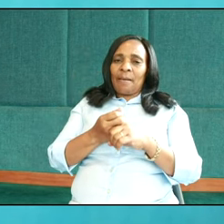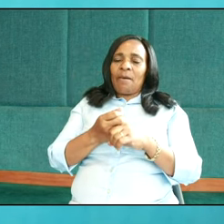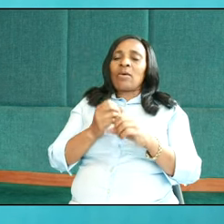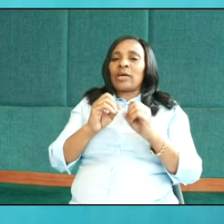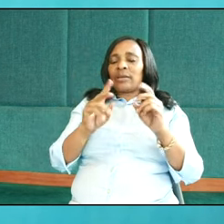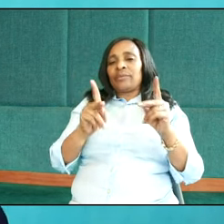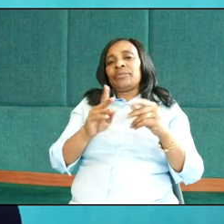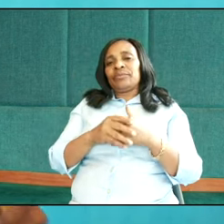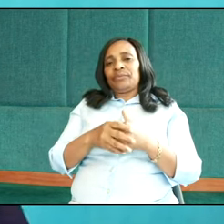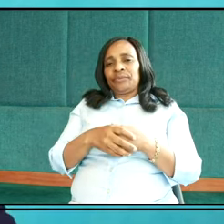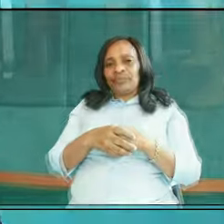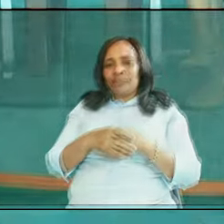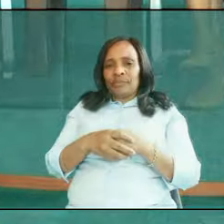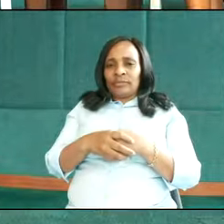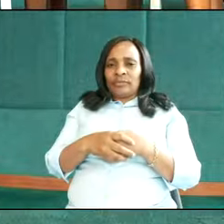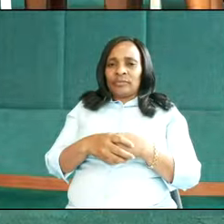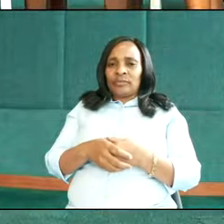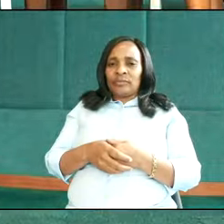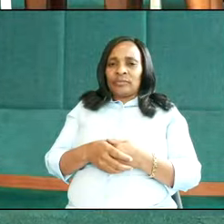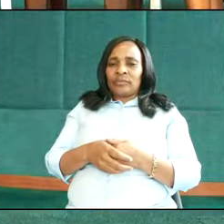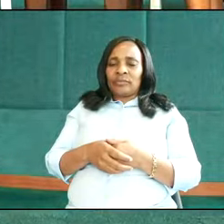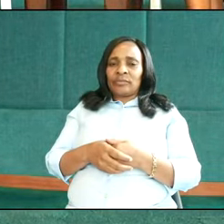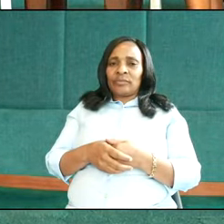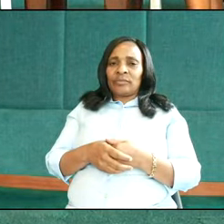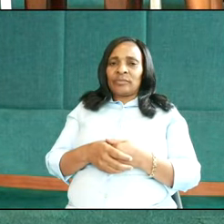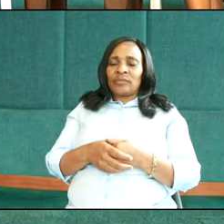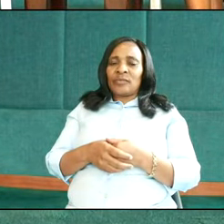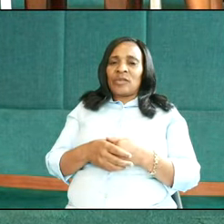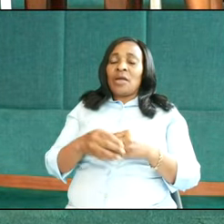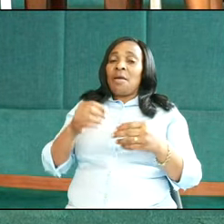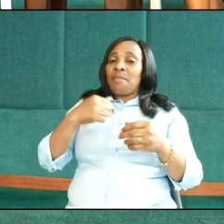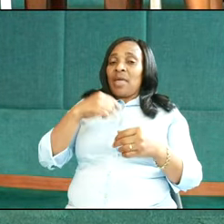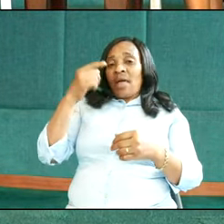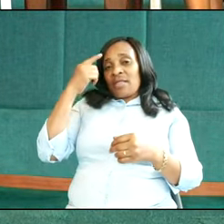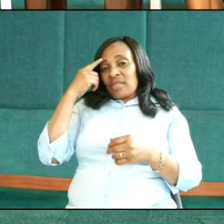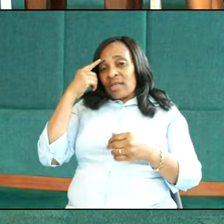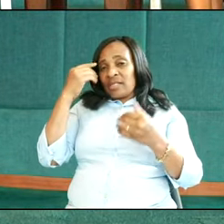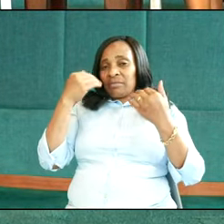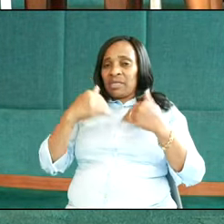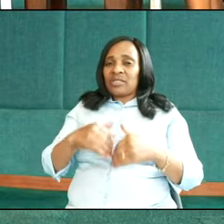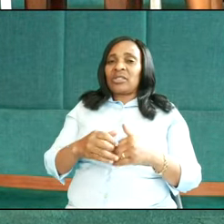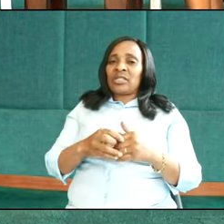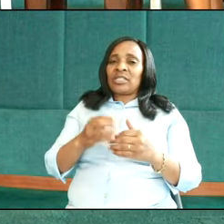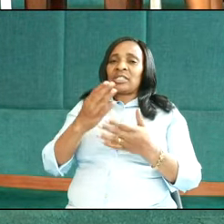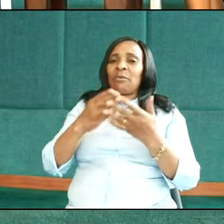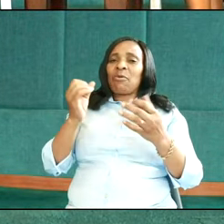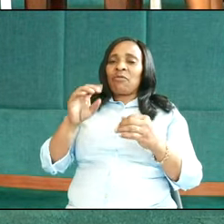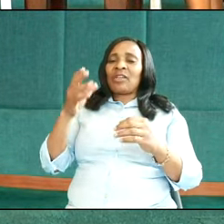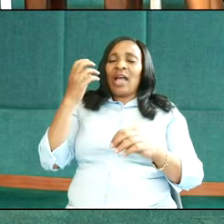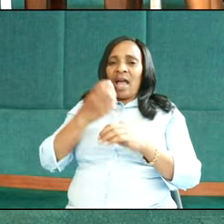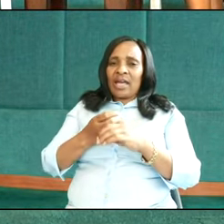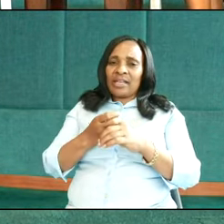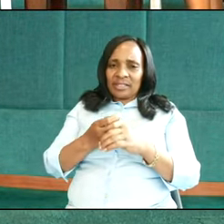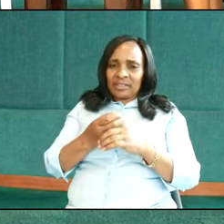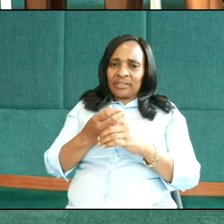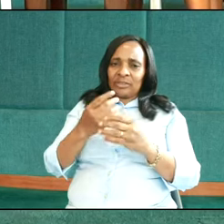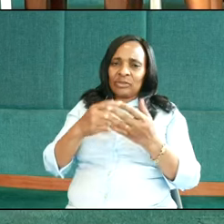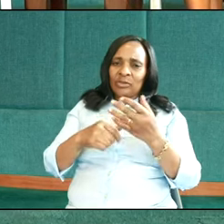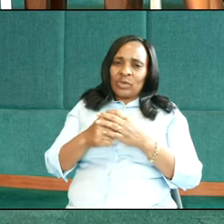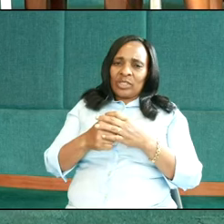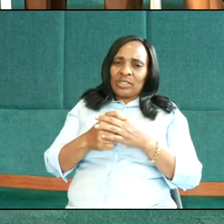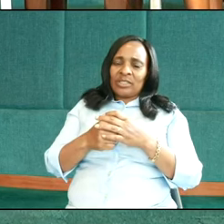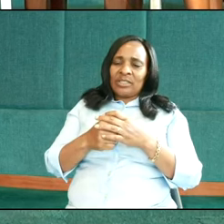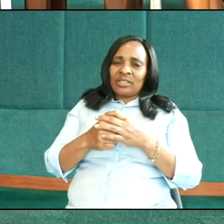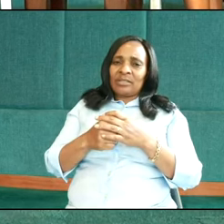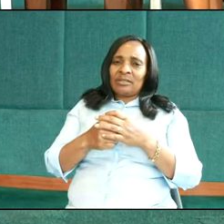Yeah. Biaki, what do you think? I think personally, some of my hardest is